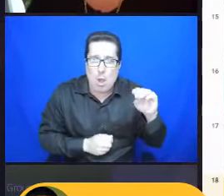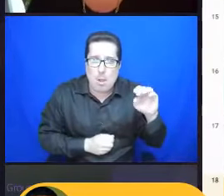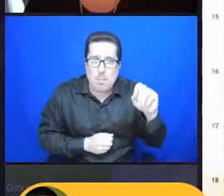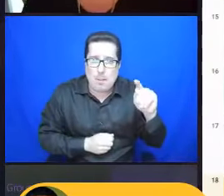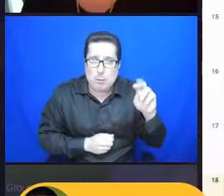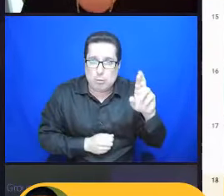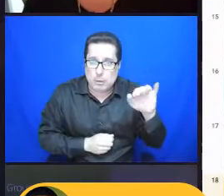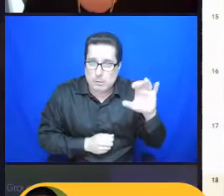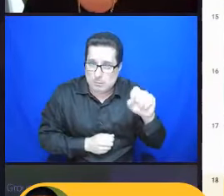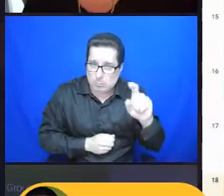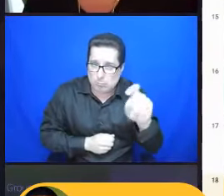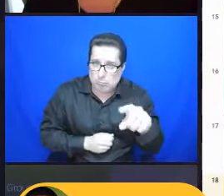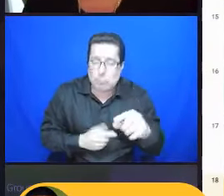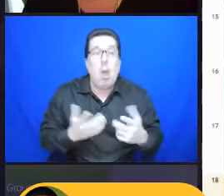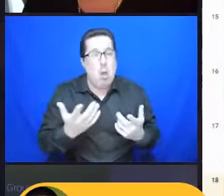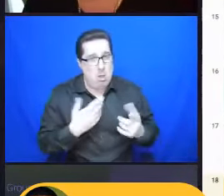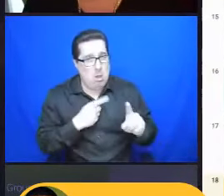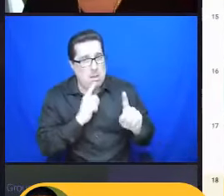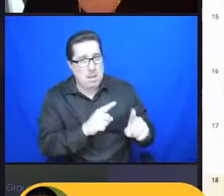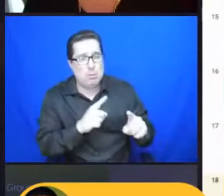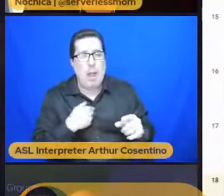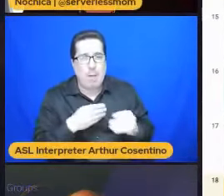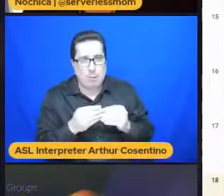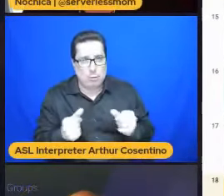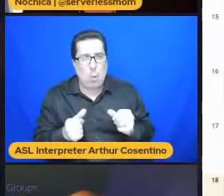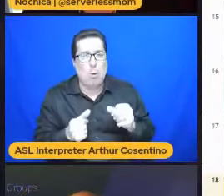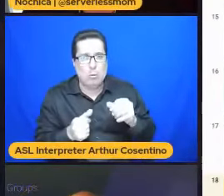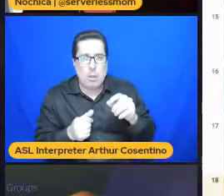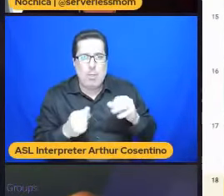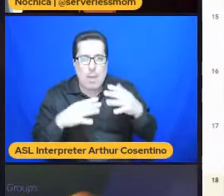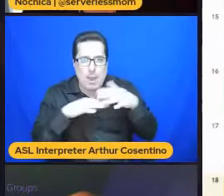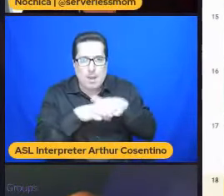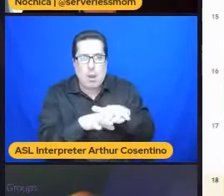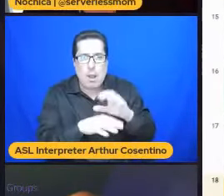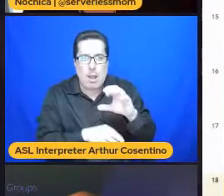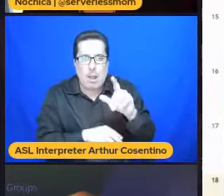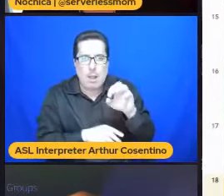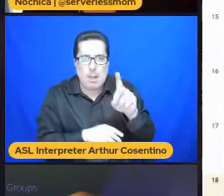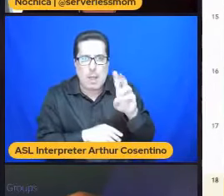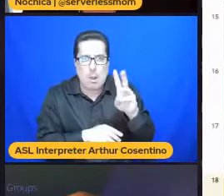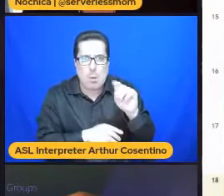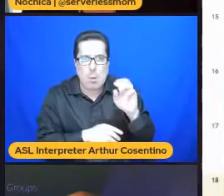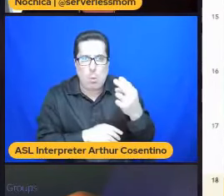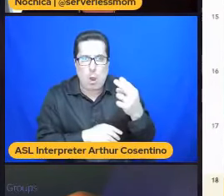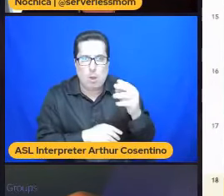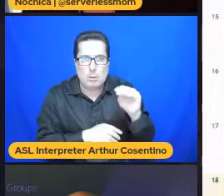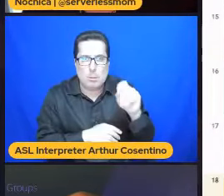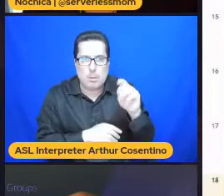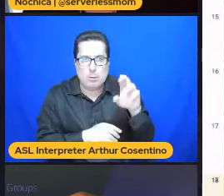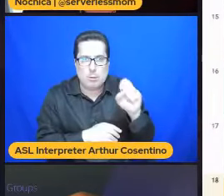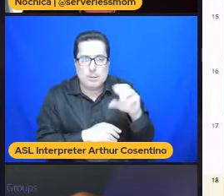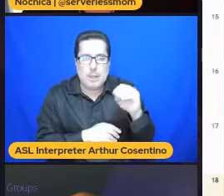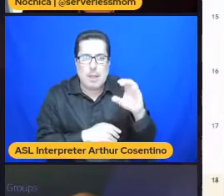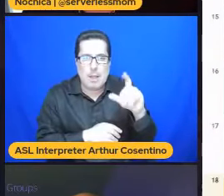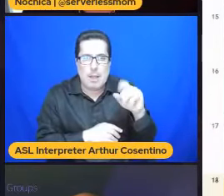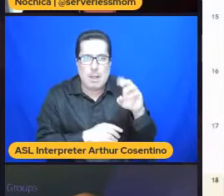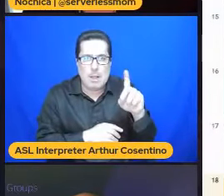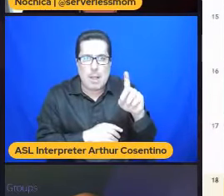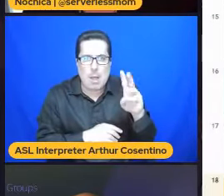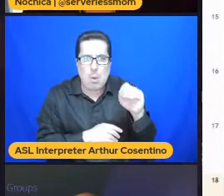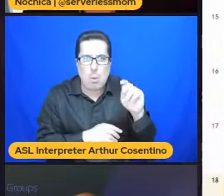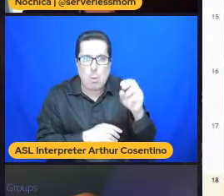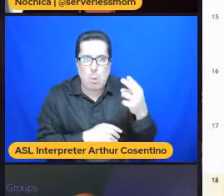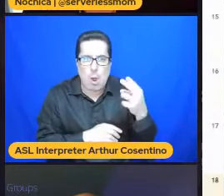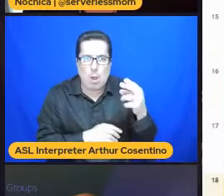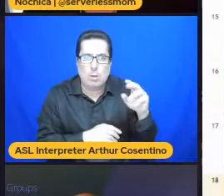you absolutely need to have some solution that integrates CloudWatch metrics and CloudWatch logs. So there are a ton of ways to do that. New